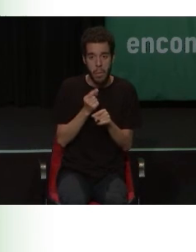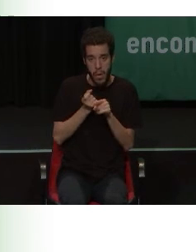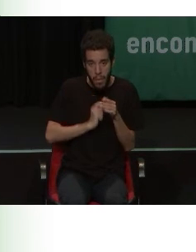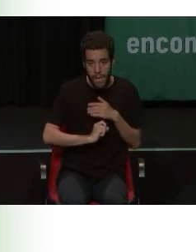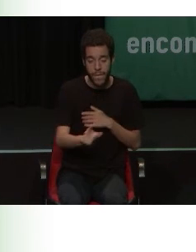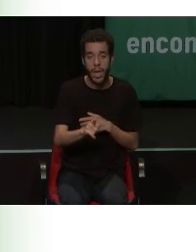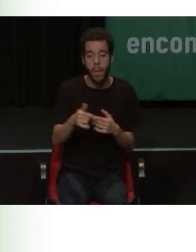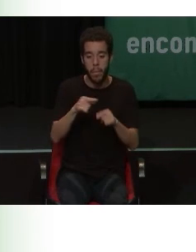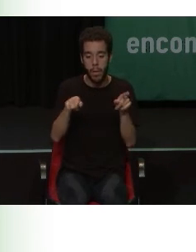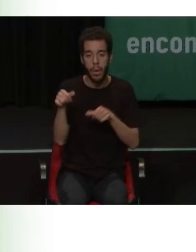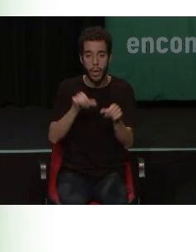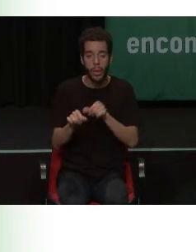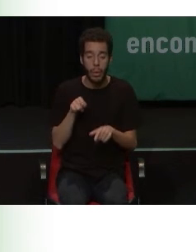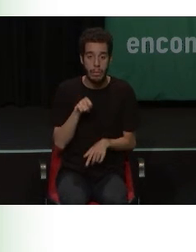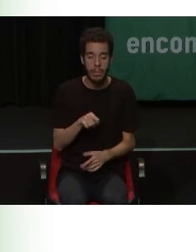channels.